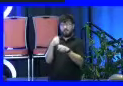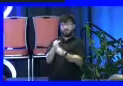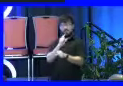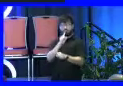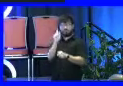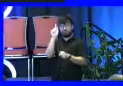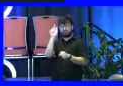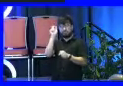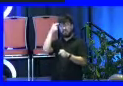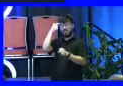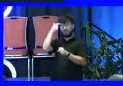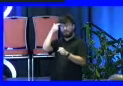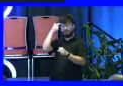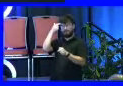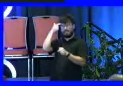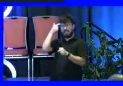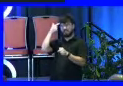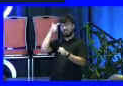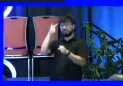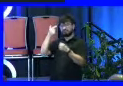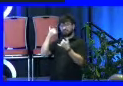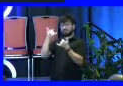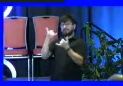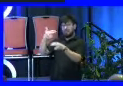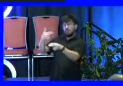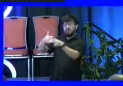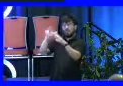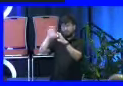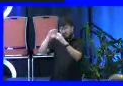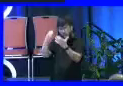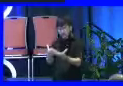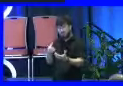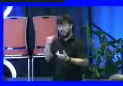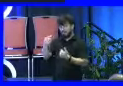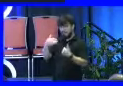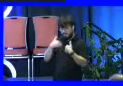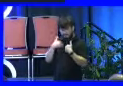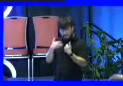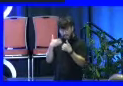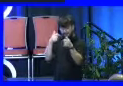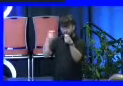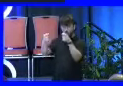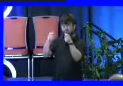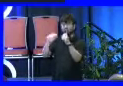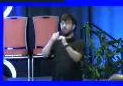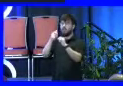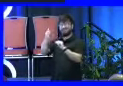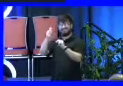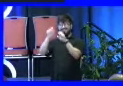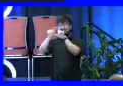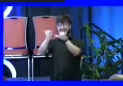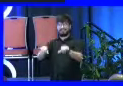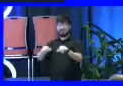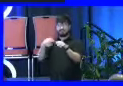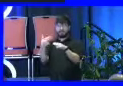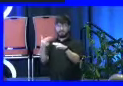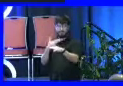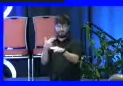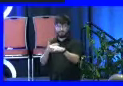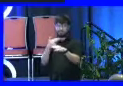governance charter at the time, now called Collaborative, had the voice for how that system was used. And so we didn't